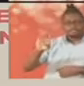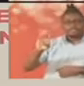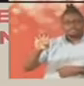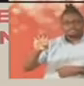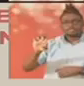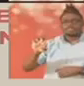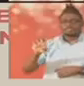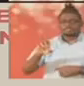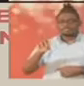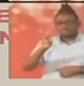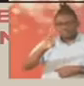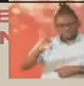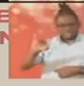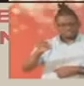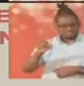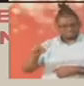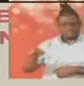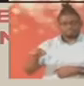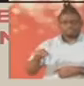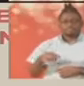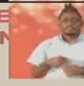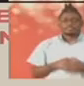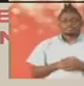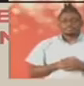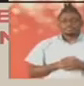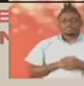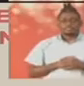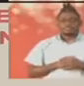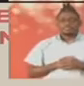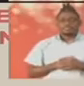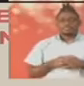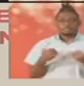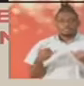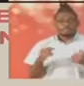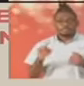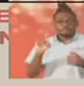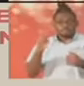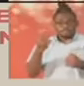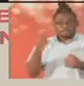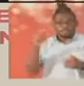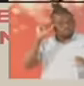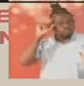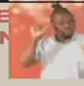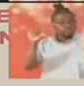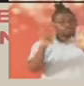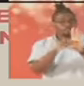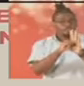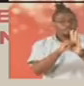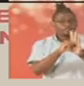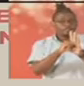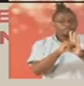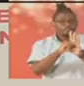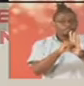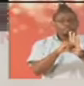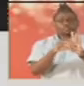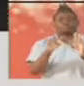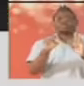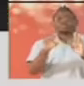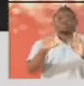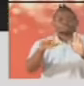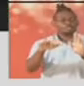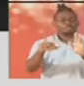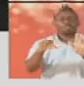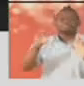the epidemiologic update. So if we can have the first slide, in fact, let's have the second slide. The second